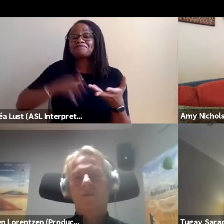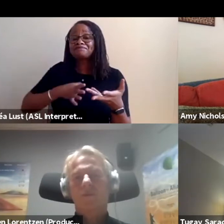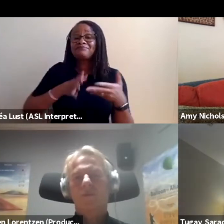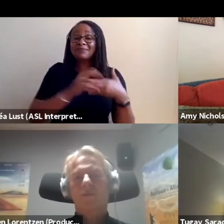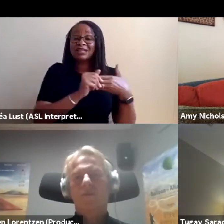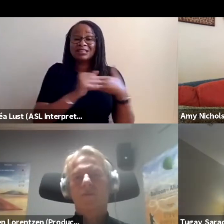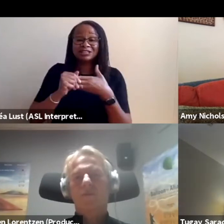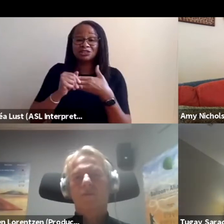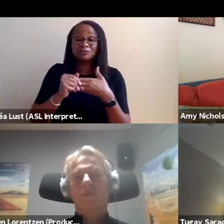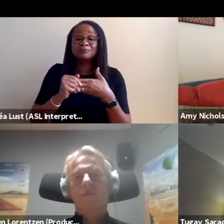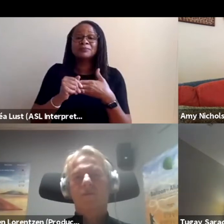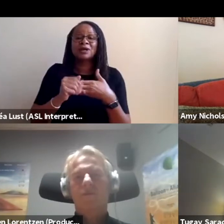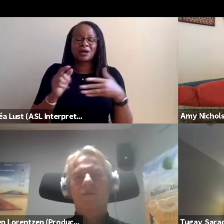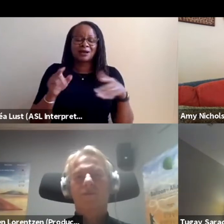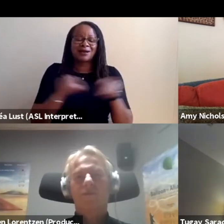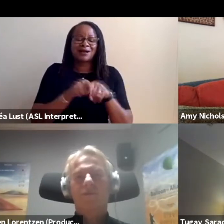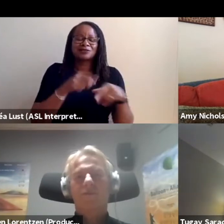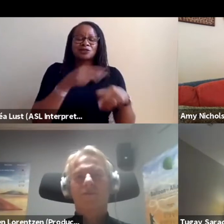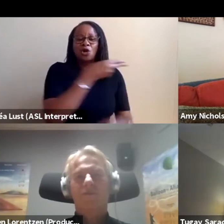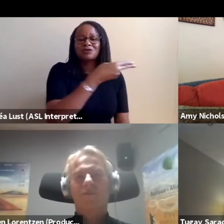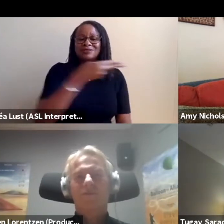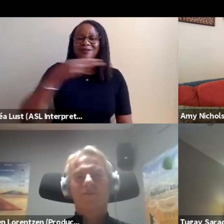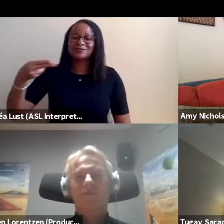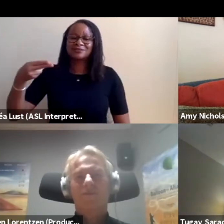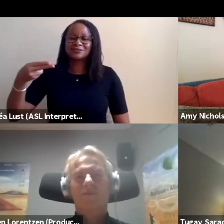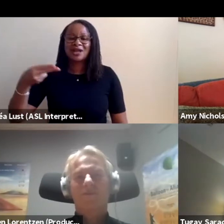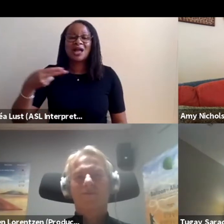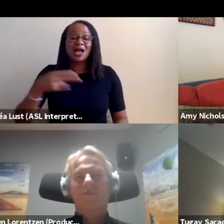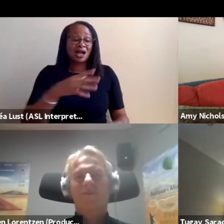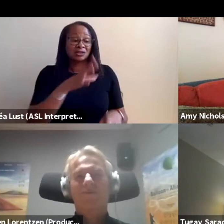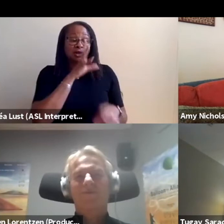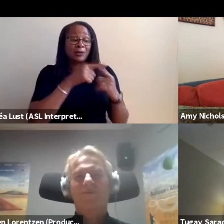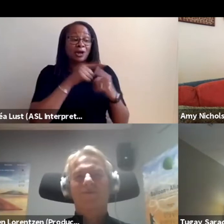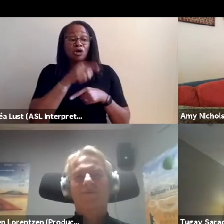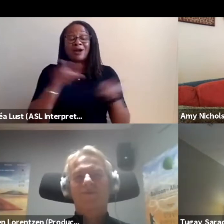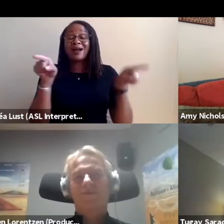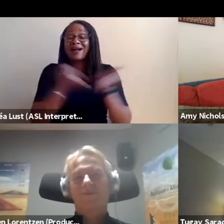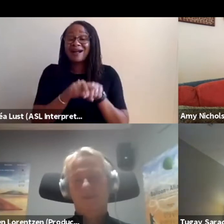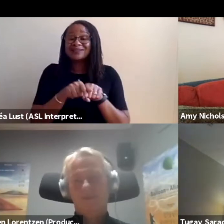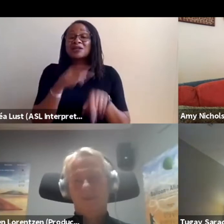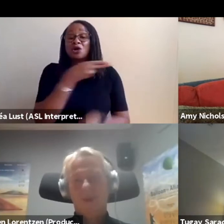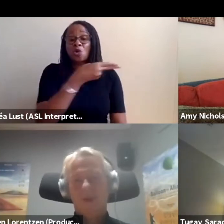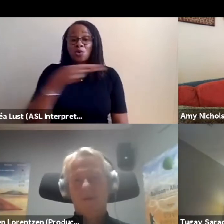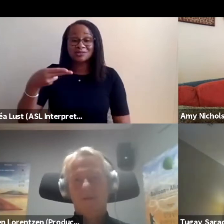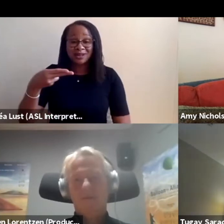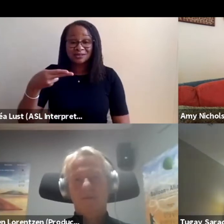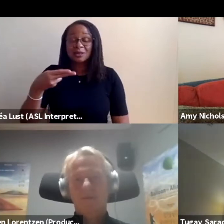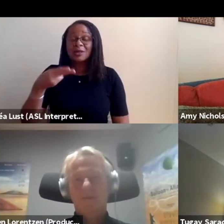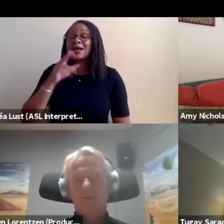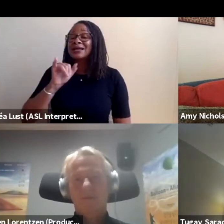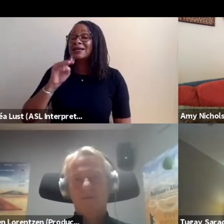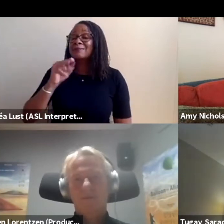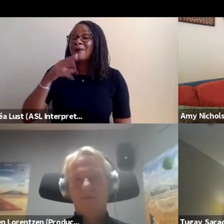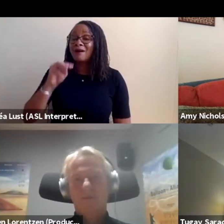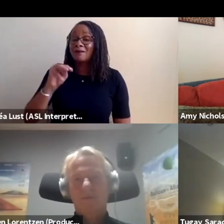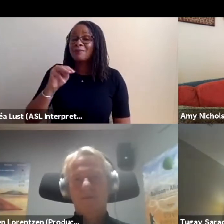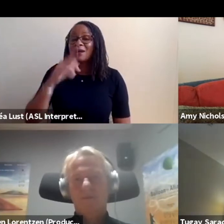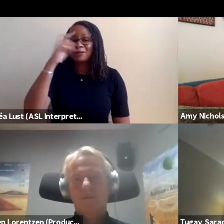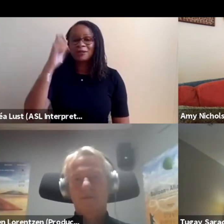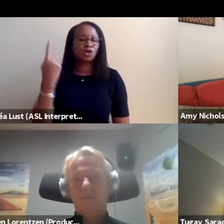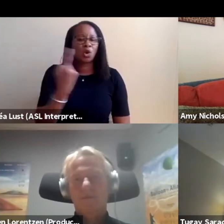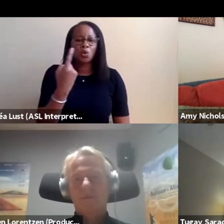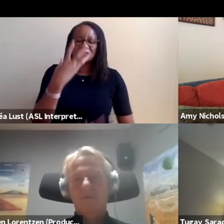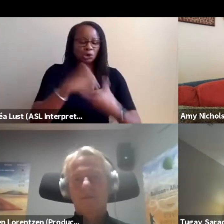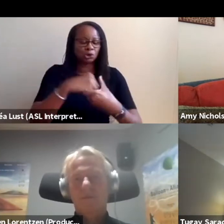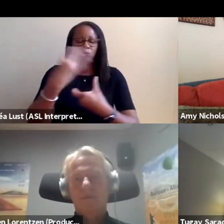I describe Seyran as a horizontal imam, because she's always including everyone in her community,